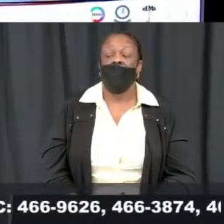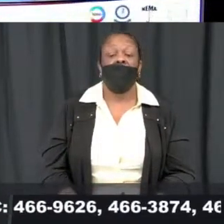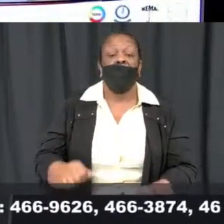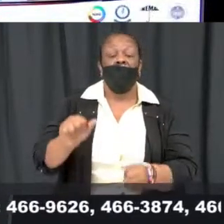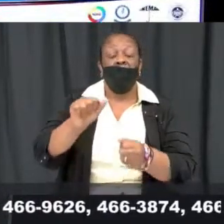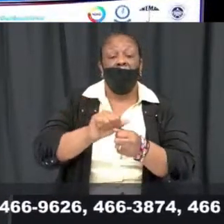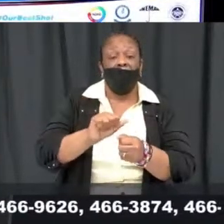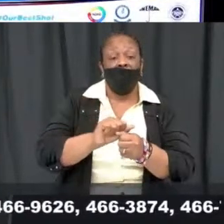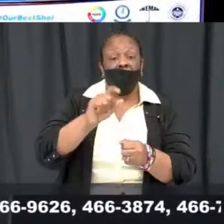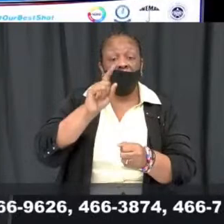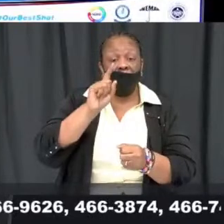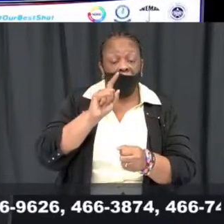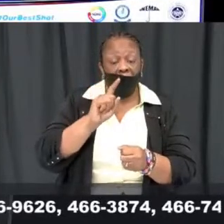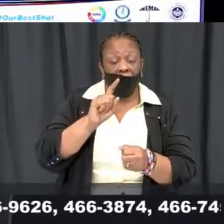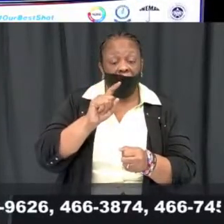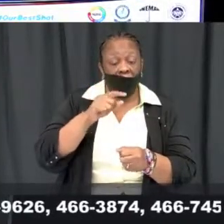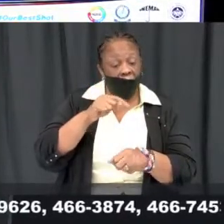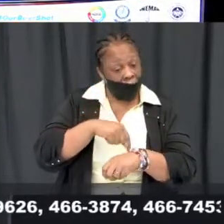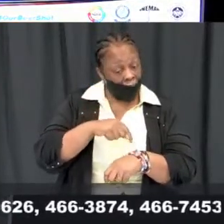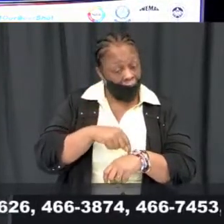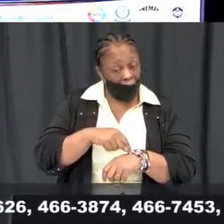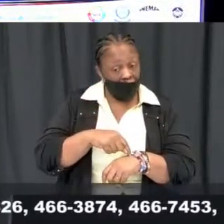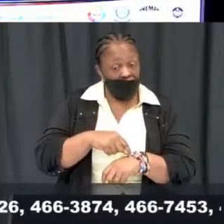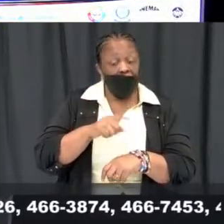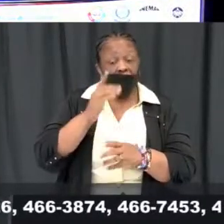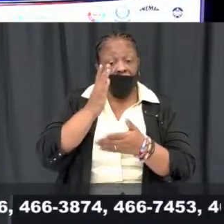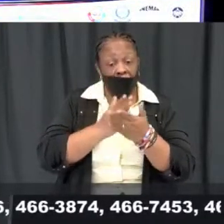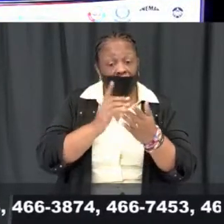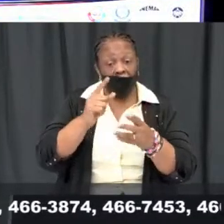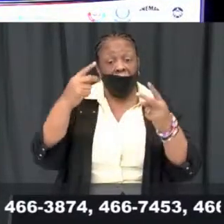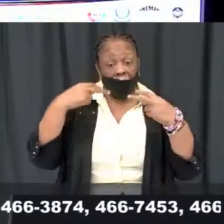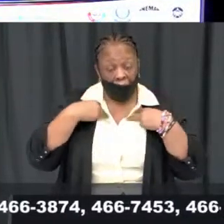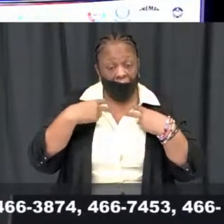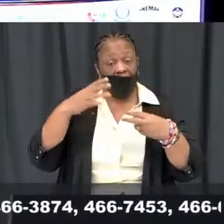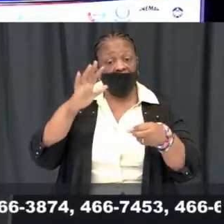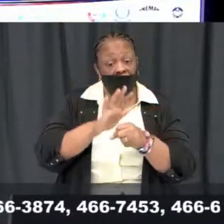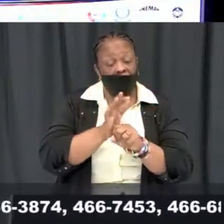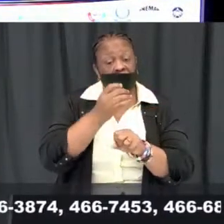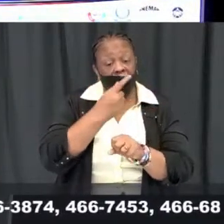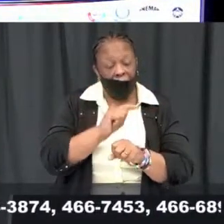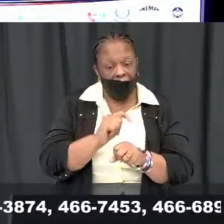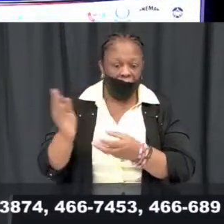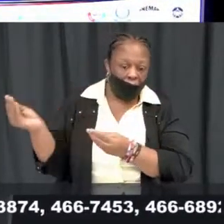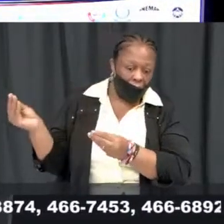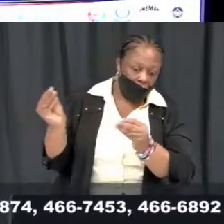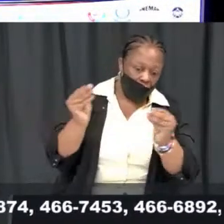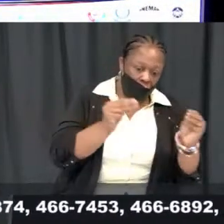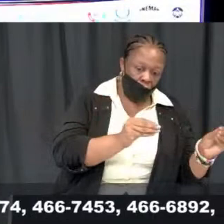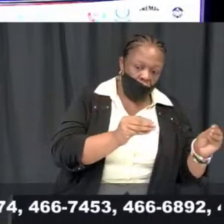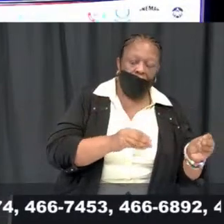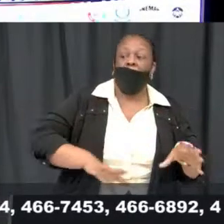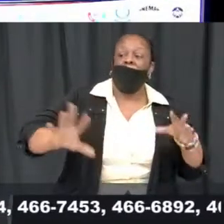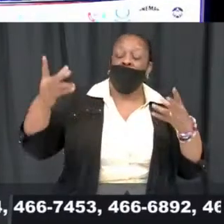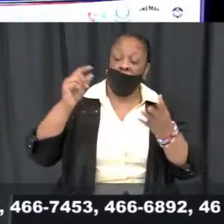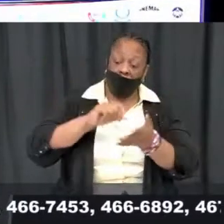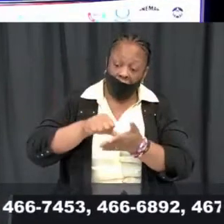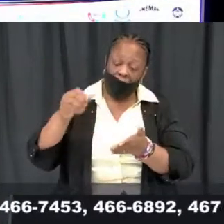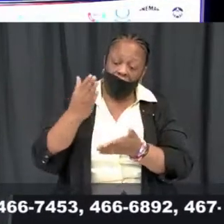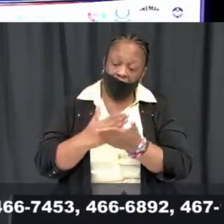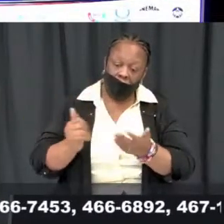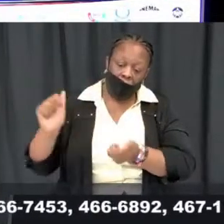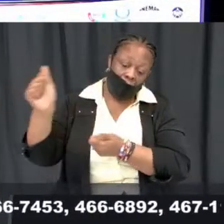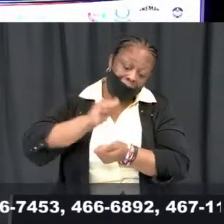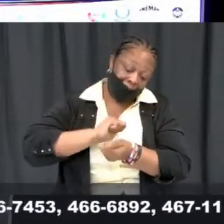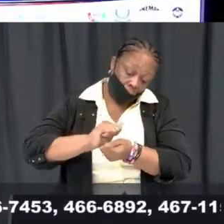hire a specialist to come in and clean those rooms. We also have to look at the linens. All of that is part